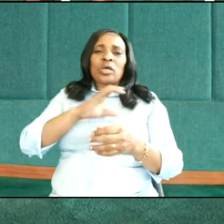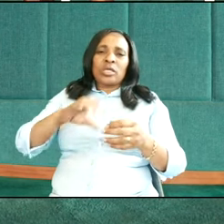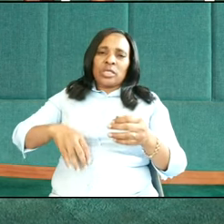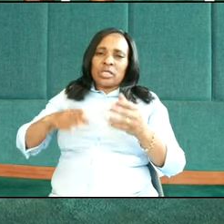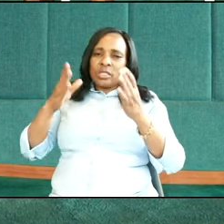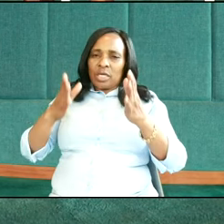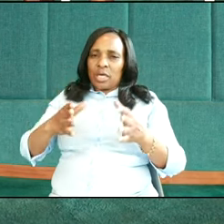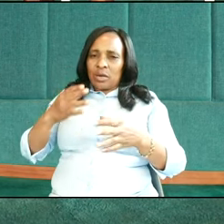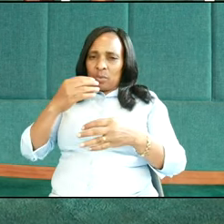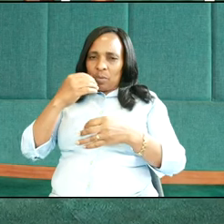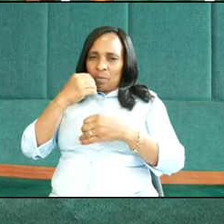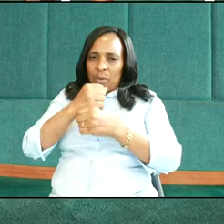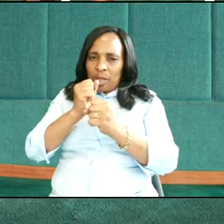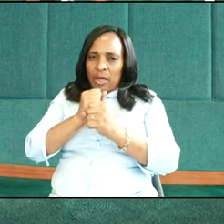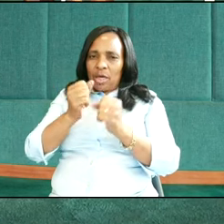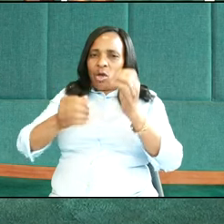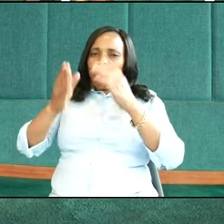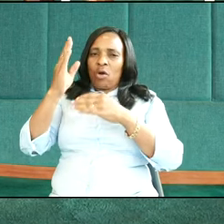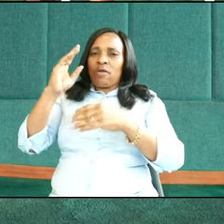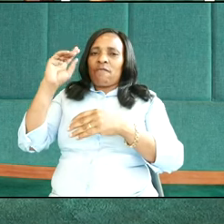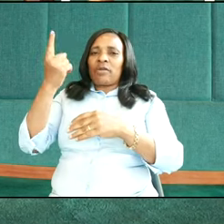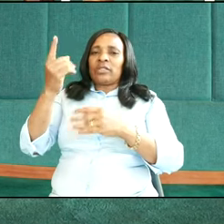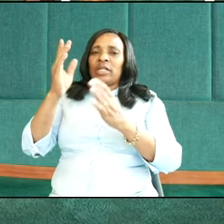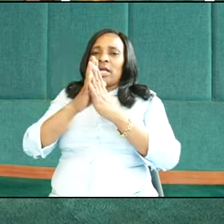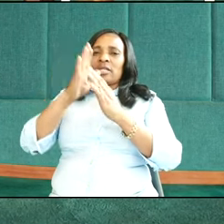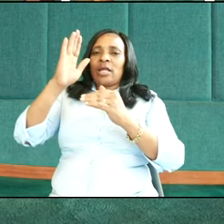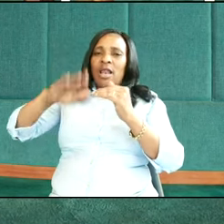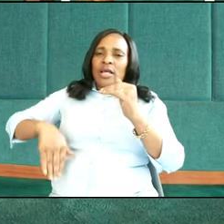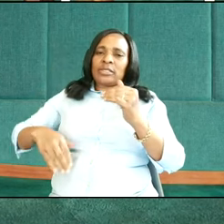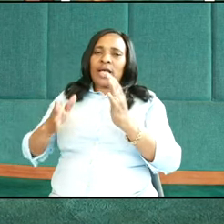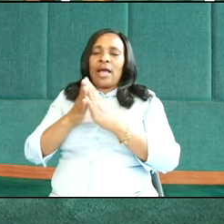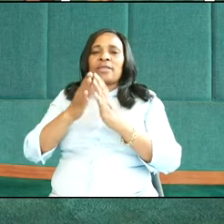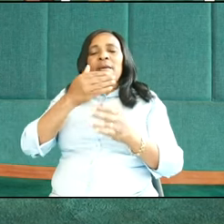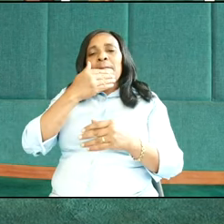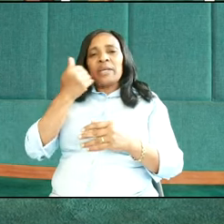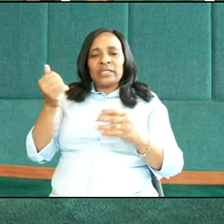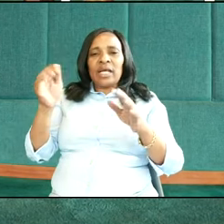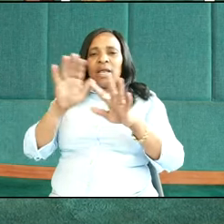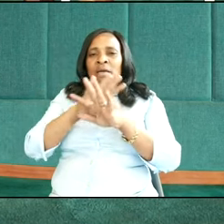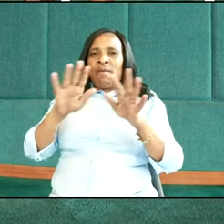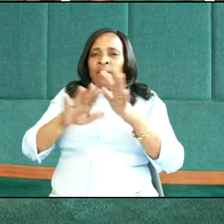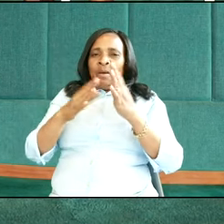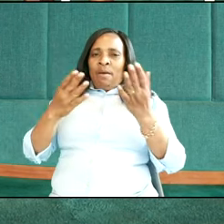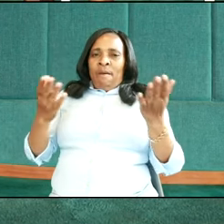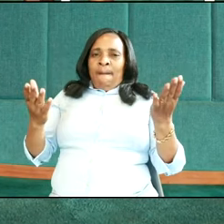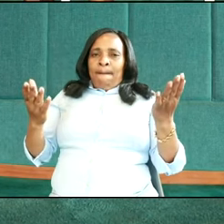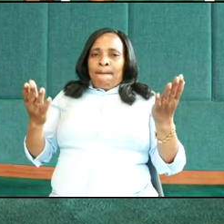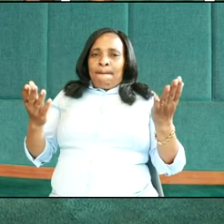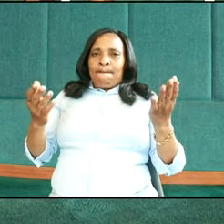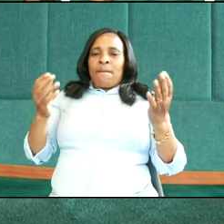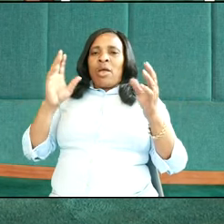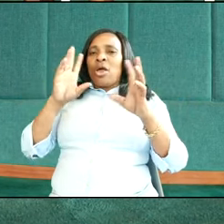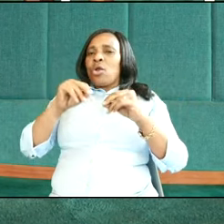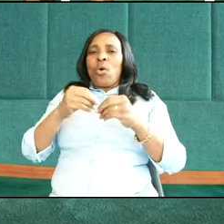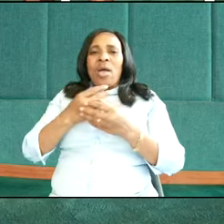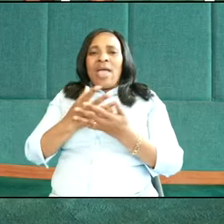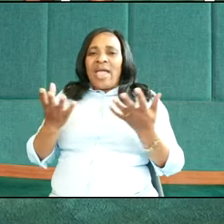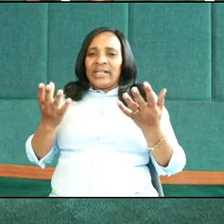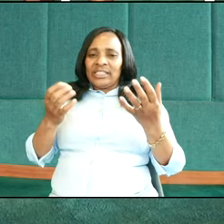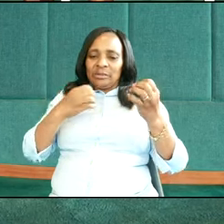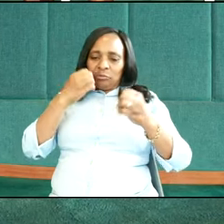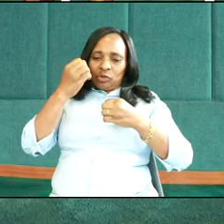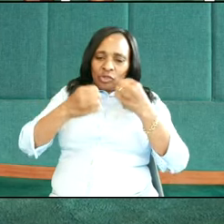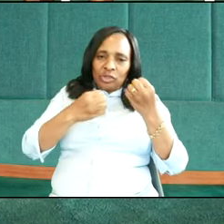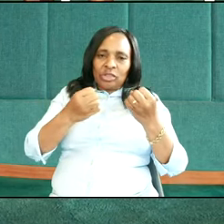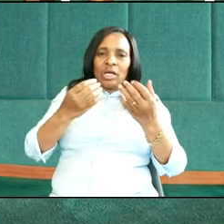make God first and last and best mm-hmm. in everything. Mm-hmm. No ambitious motives will chill his love